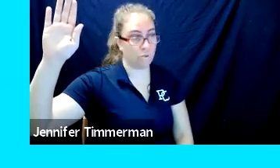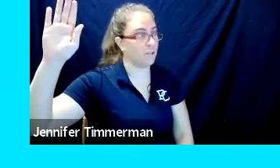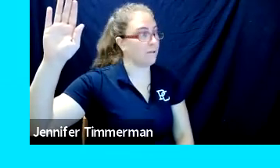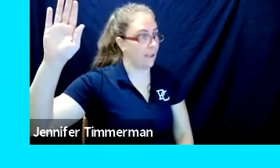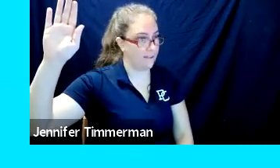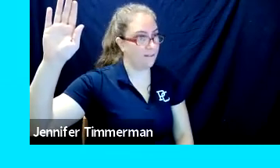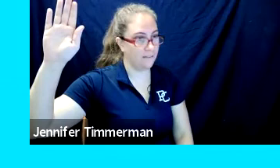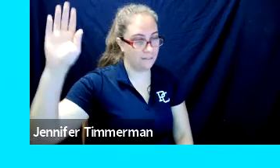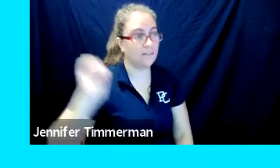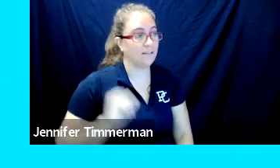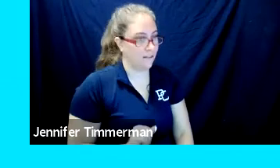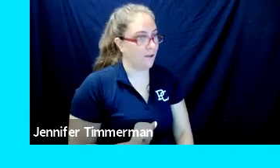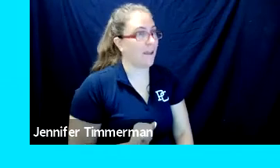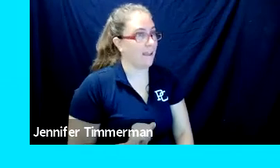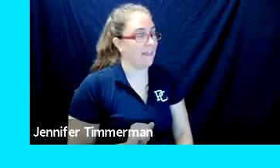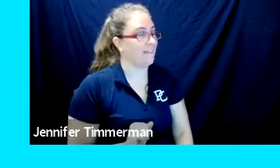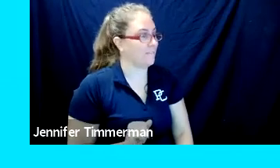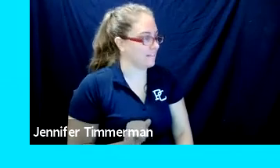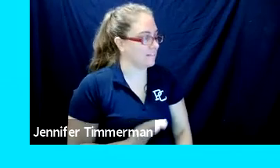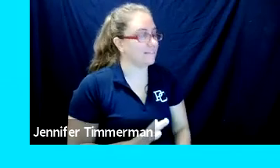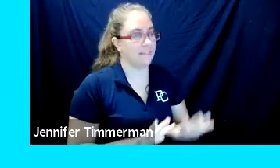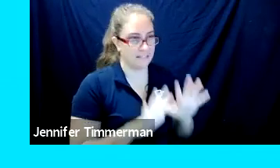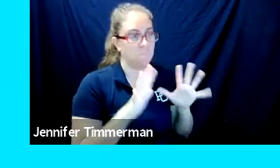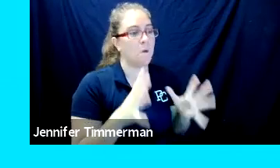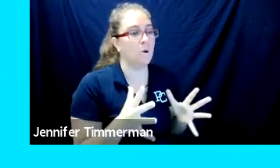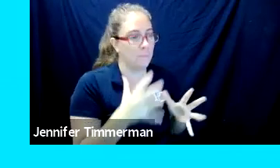That's totally okay. Okay, I think that's